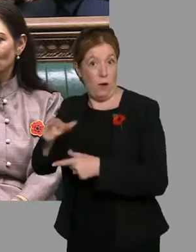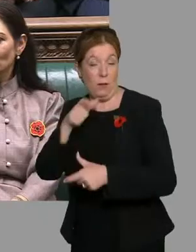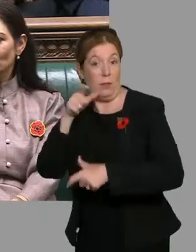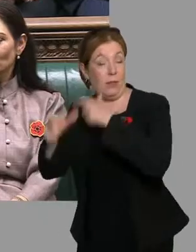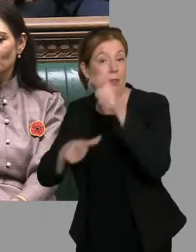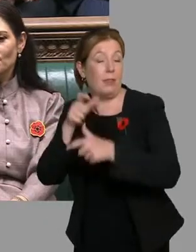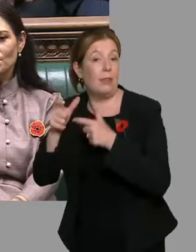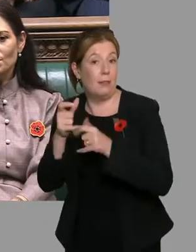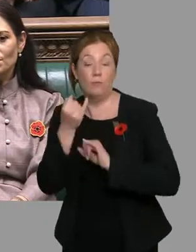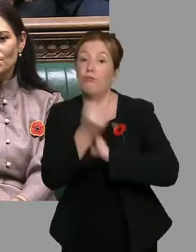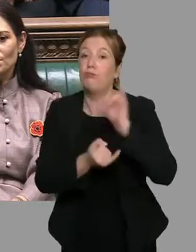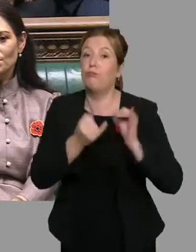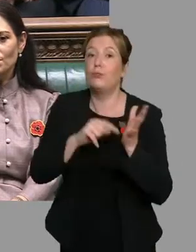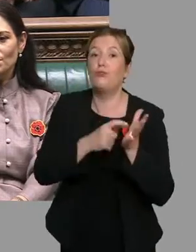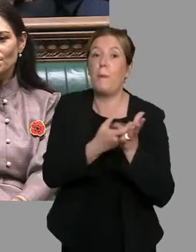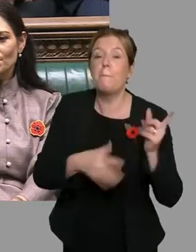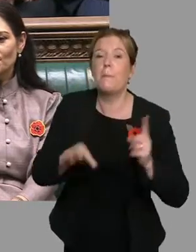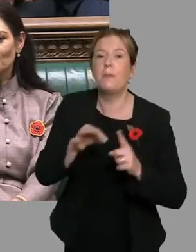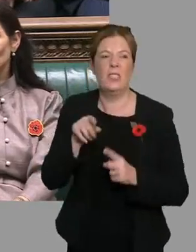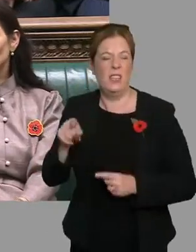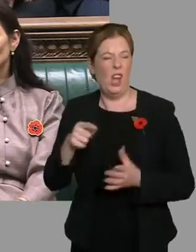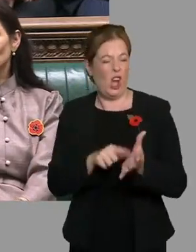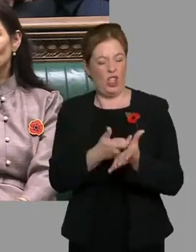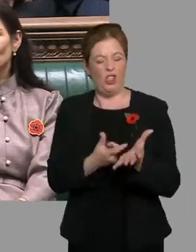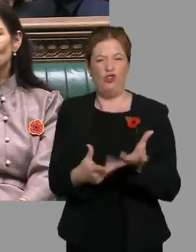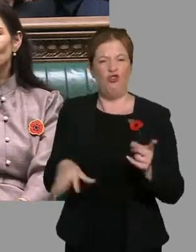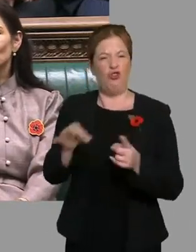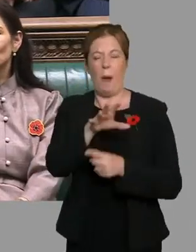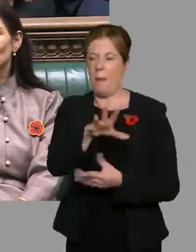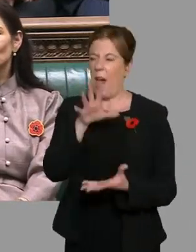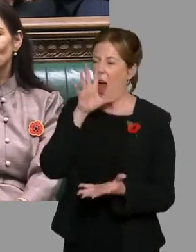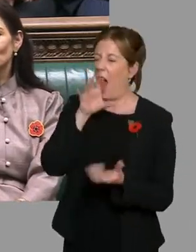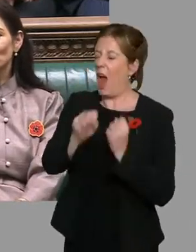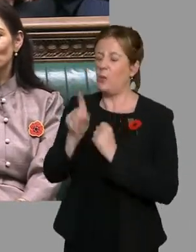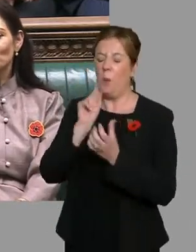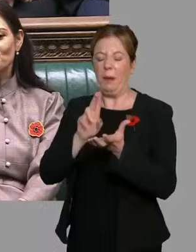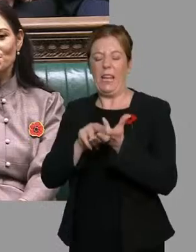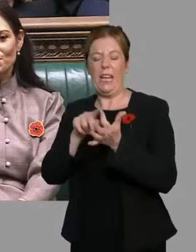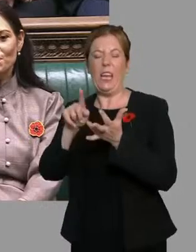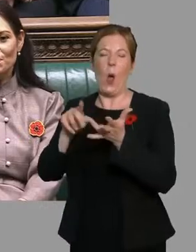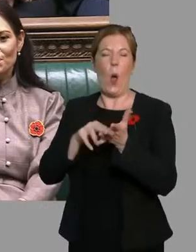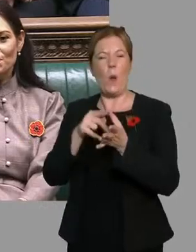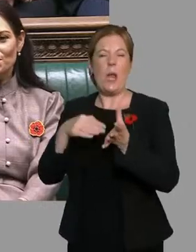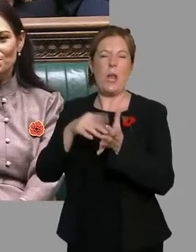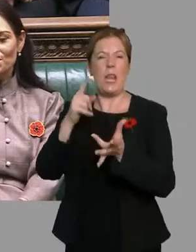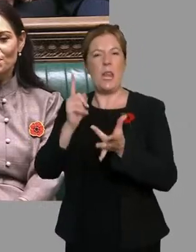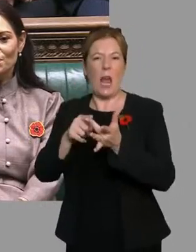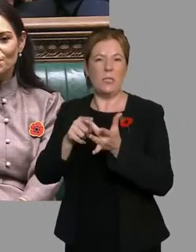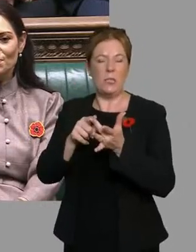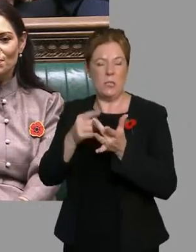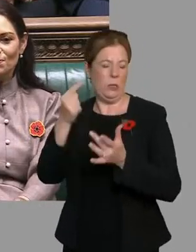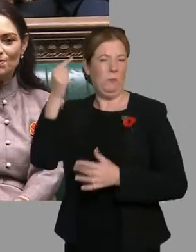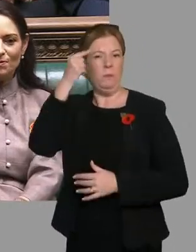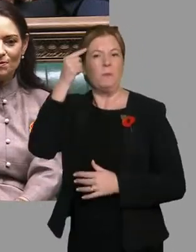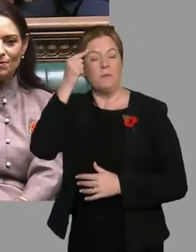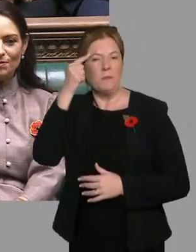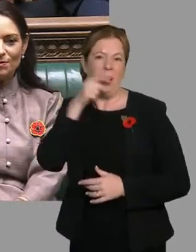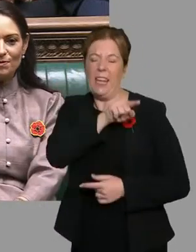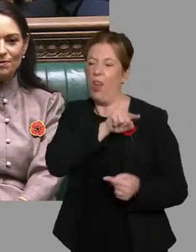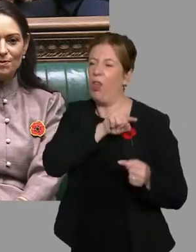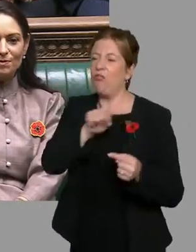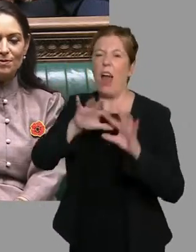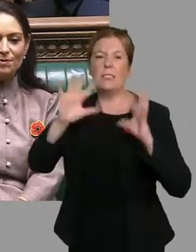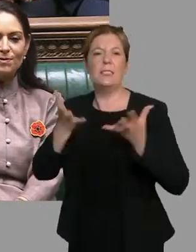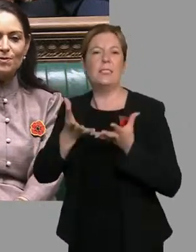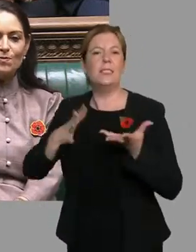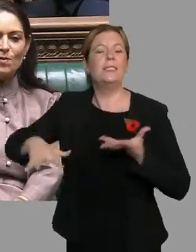a woman-hating, neo-Nazi sympathising sociopath, he is also a profound threat to the international order. And if he did not apologise, will the Prime